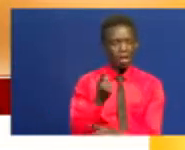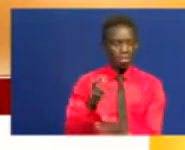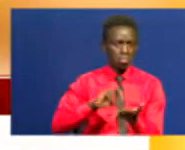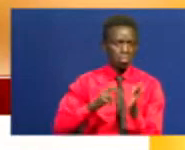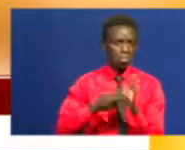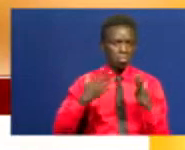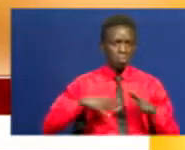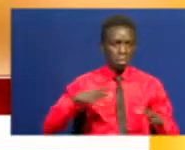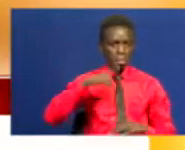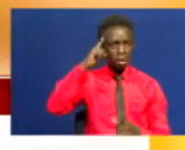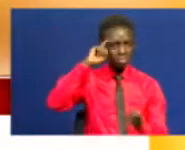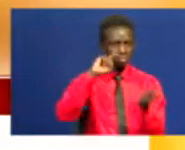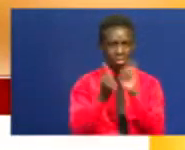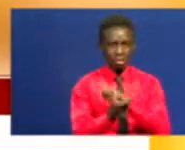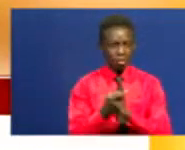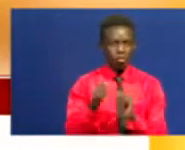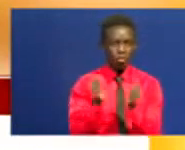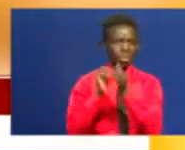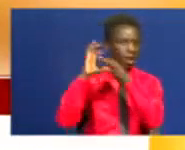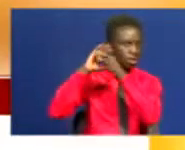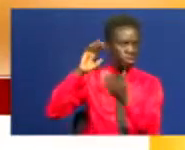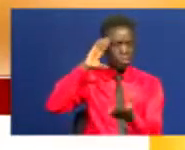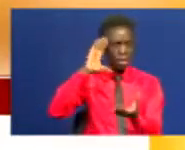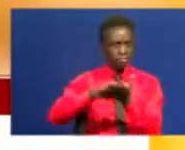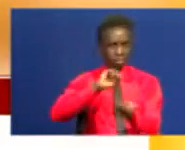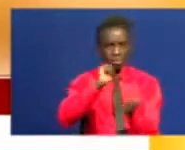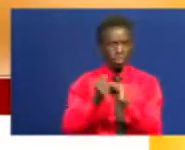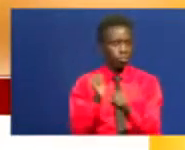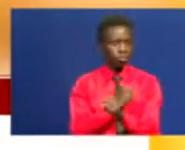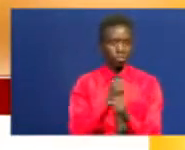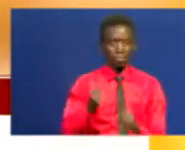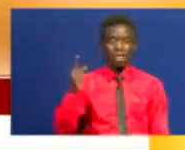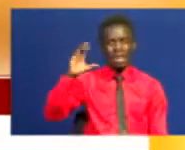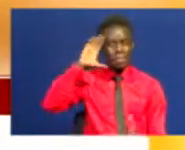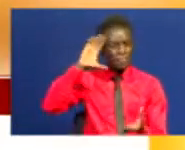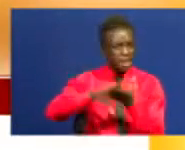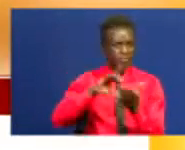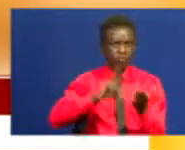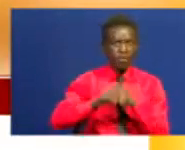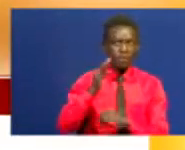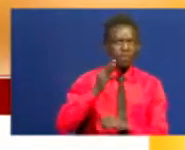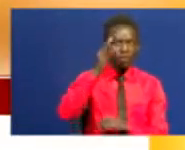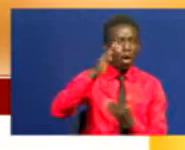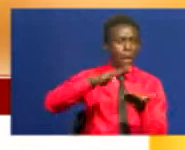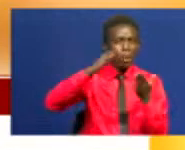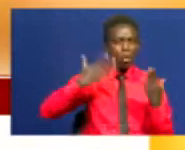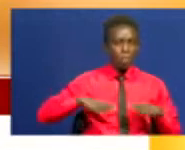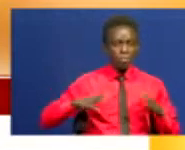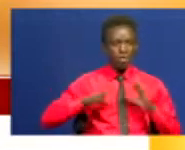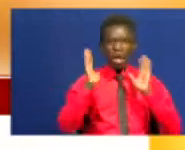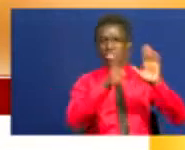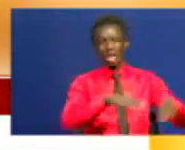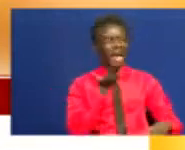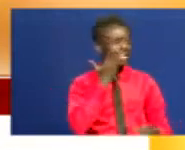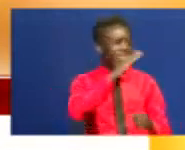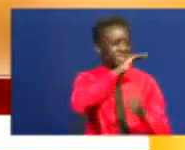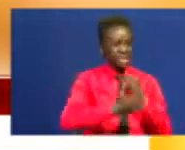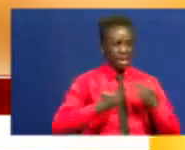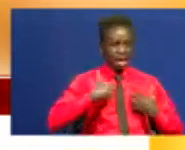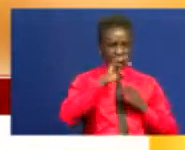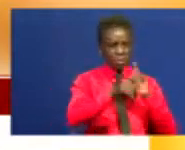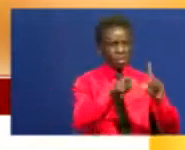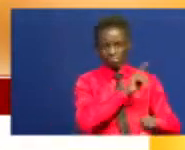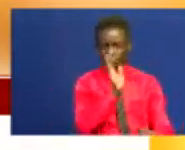people's mindset and cultural beliefs. Lisa believes the future will see more people abandoning animal-based products and making the switch